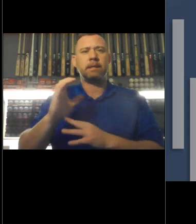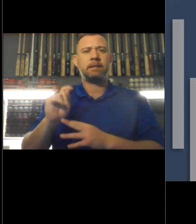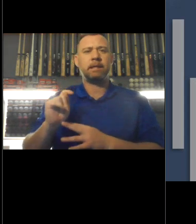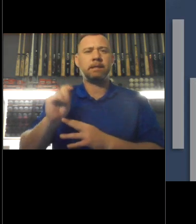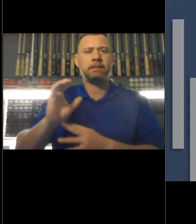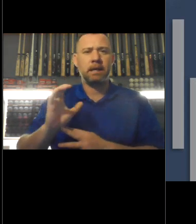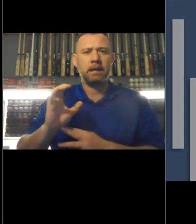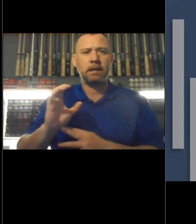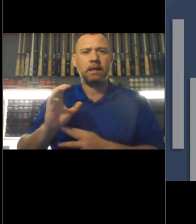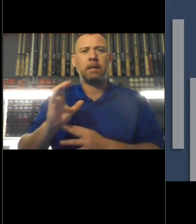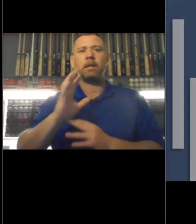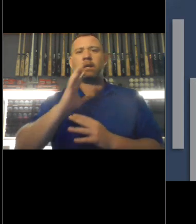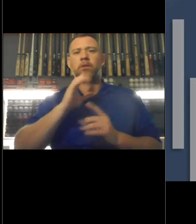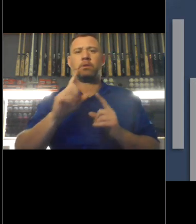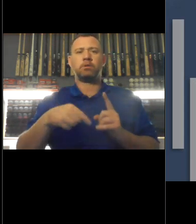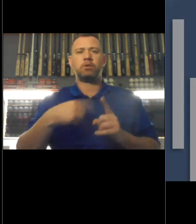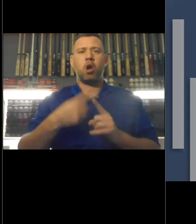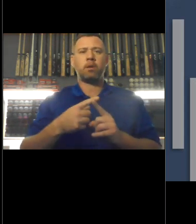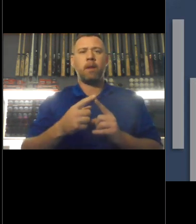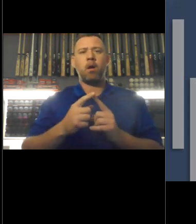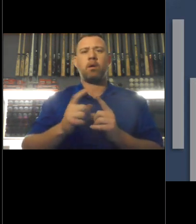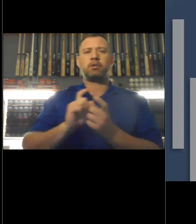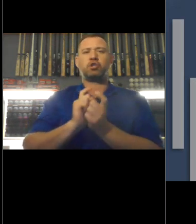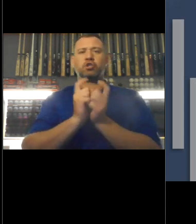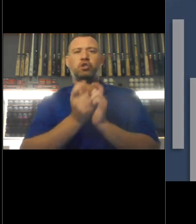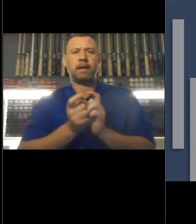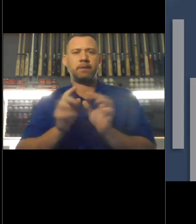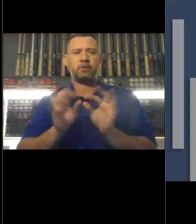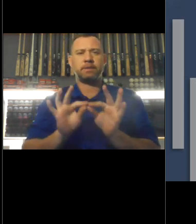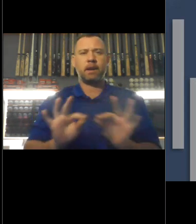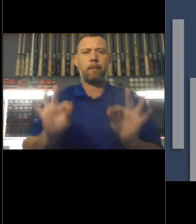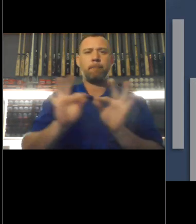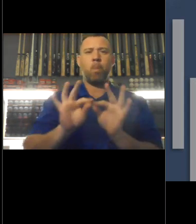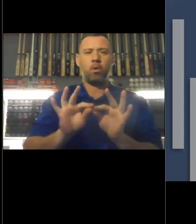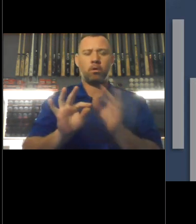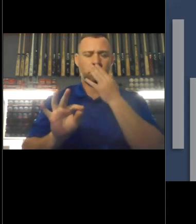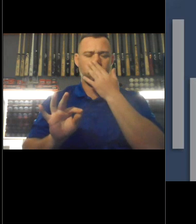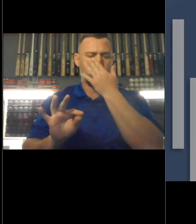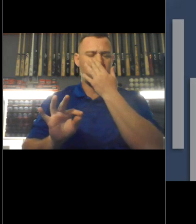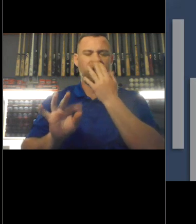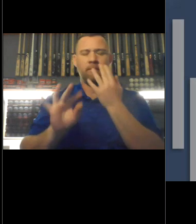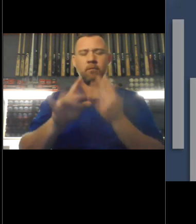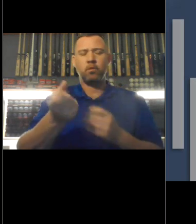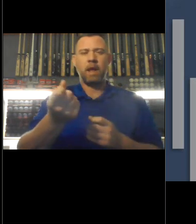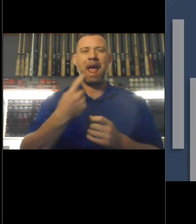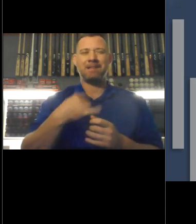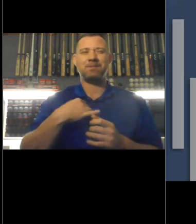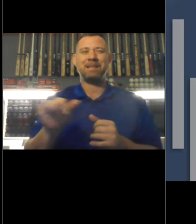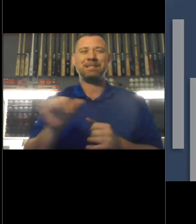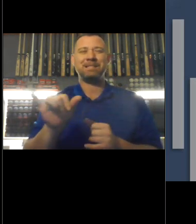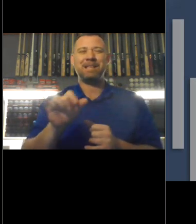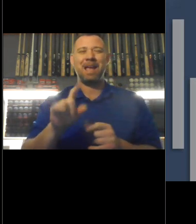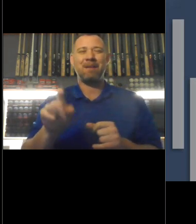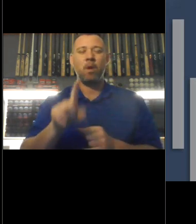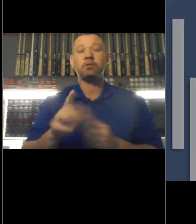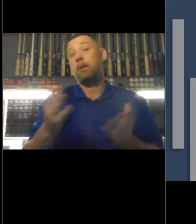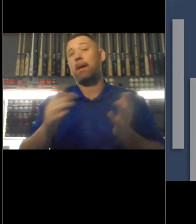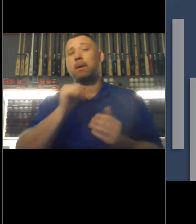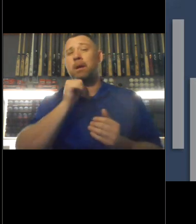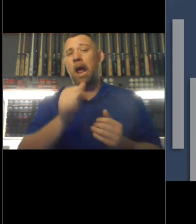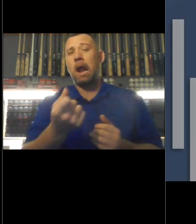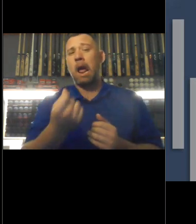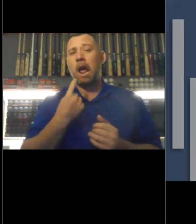he talked about an interchange. It's very important. If you were to ask me that same question, I'll be so bold. Maybe you weren't going to ask me, but I would